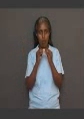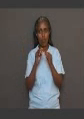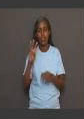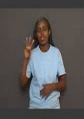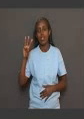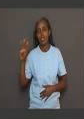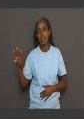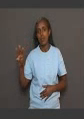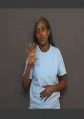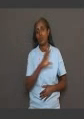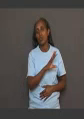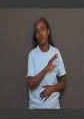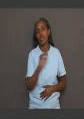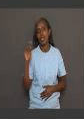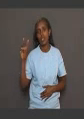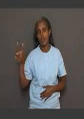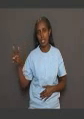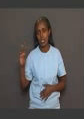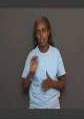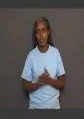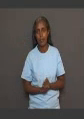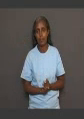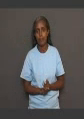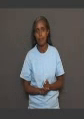of W and V.